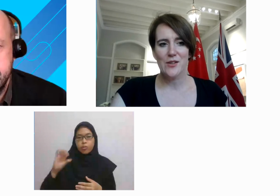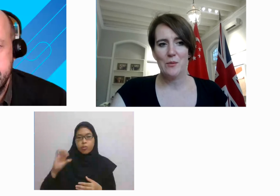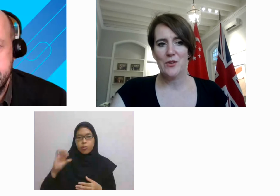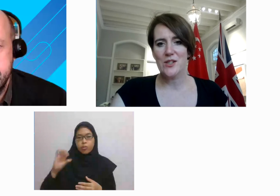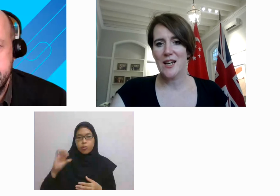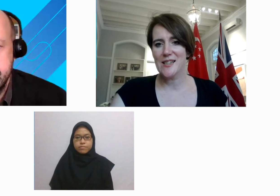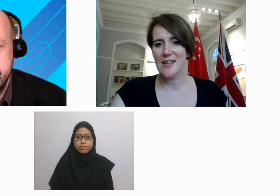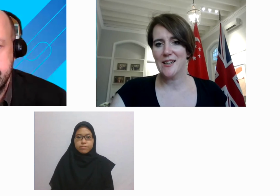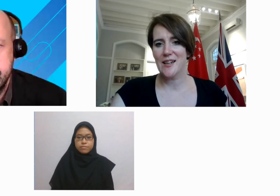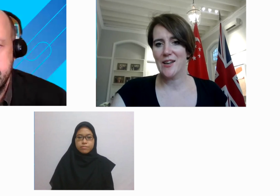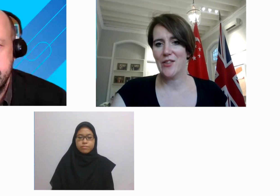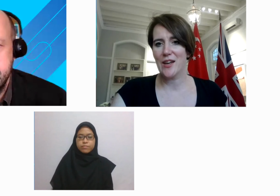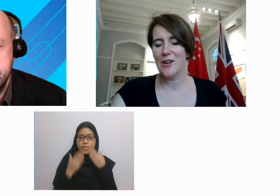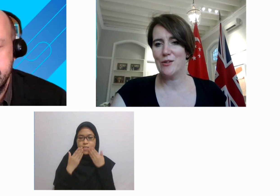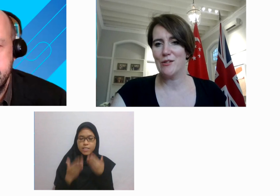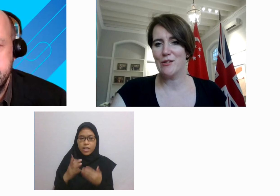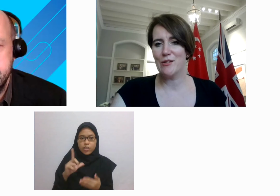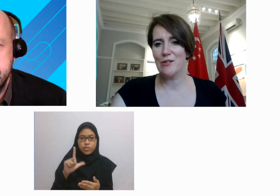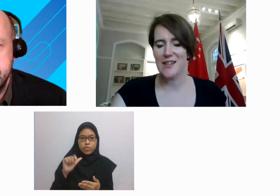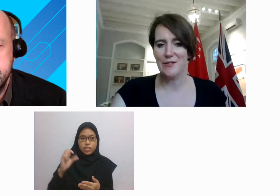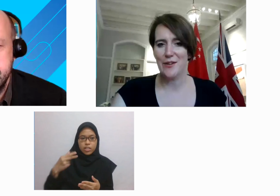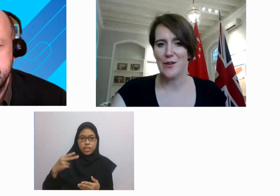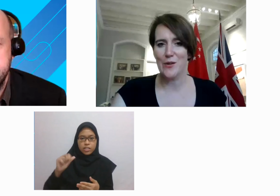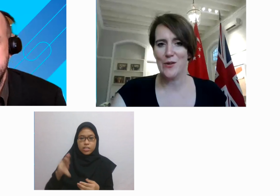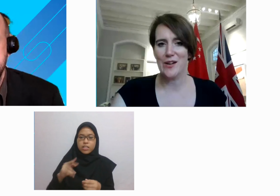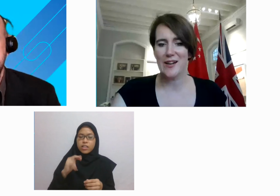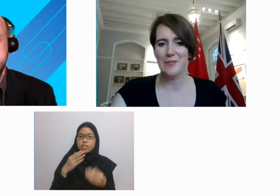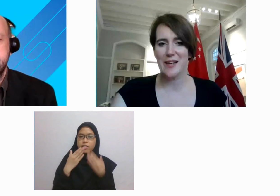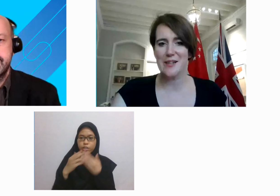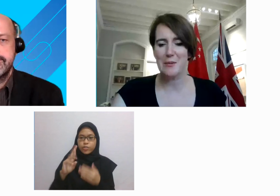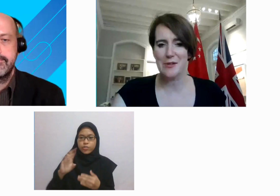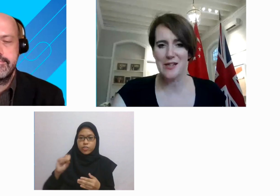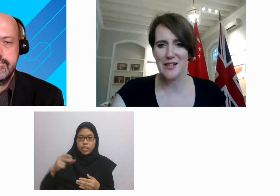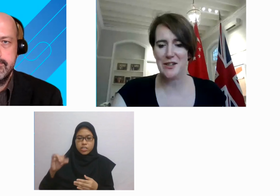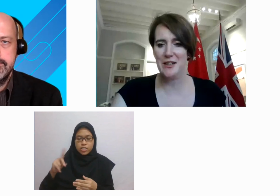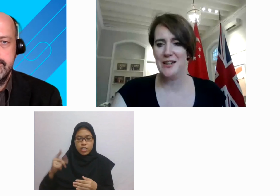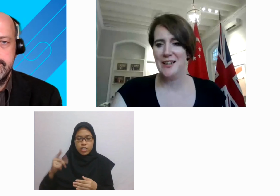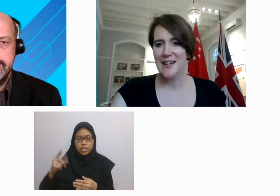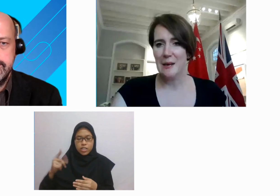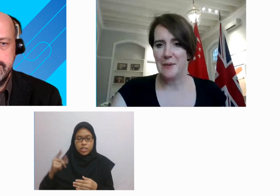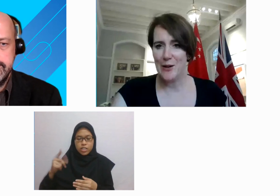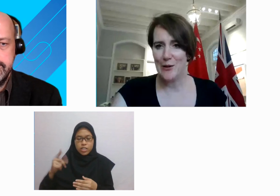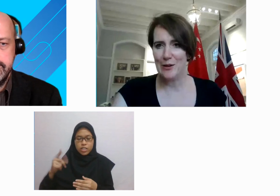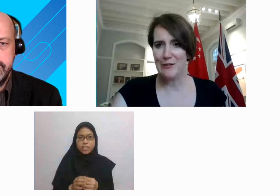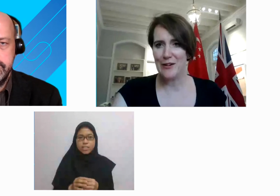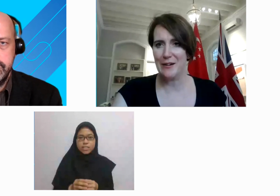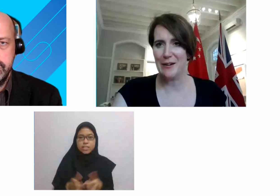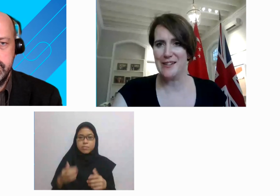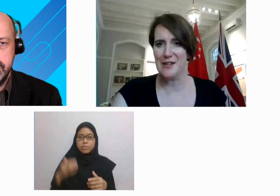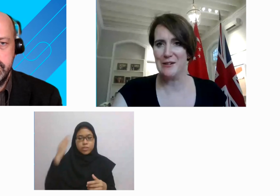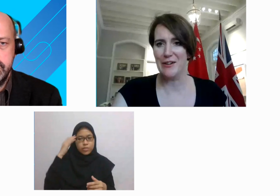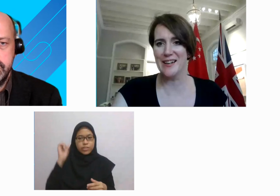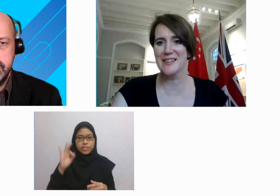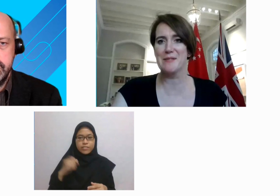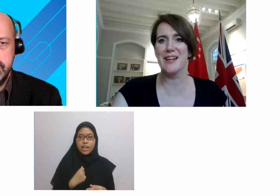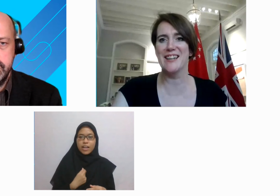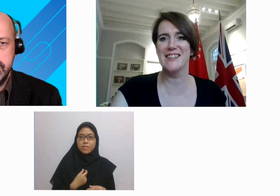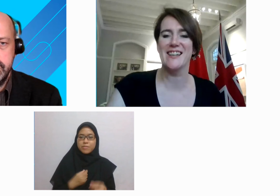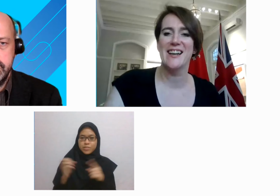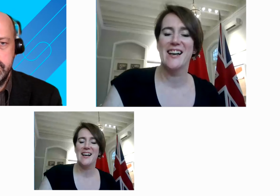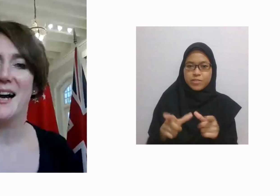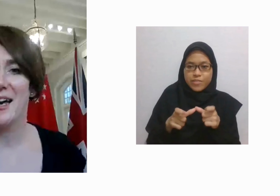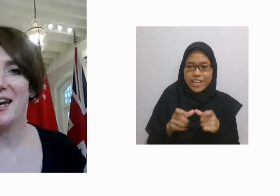Thank you so much, Leighton, and thank you, Rashida, for your interpretation. Let me know if I'm going too